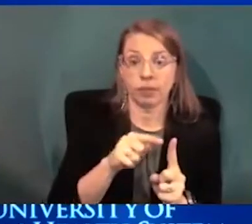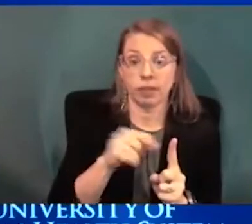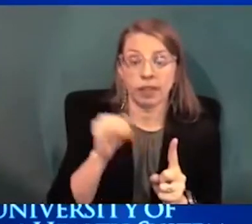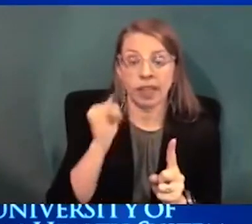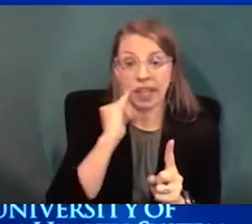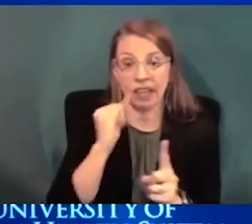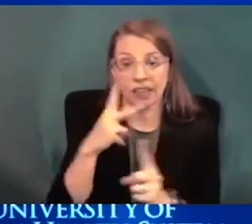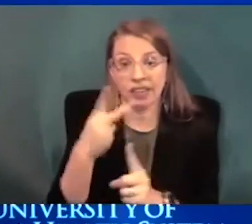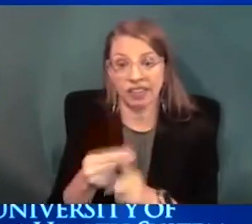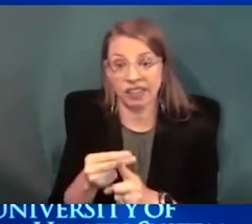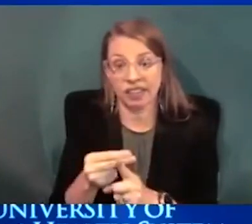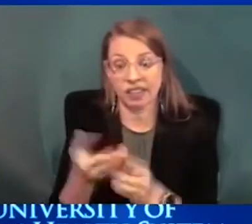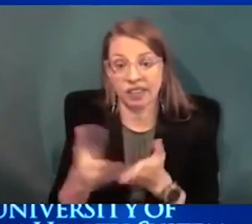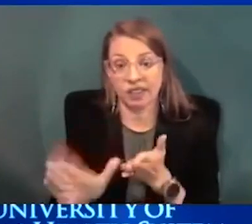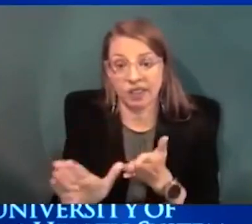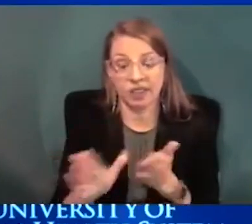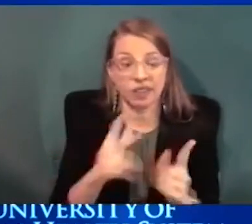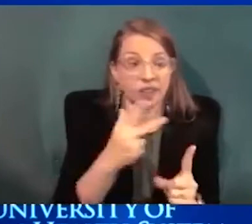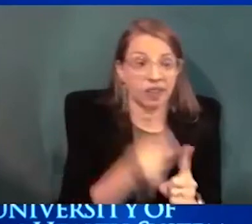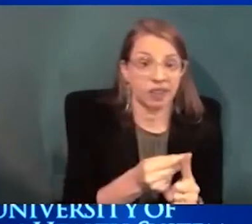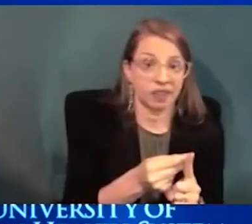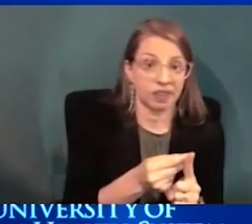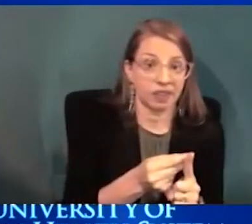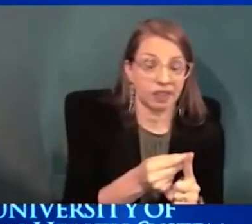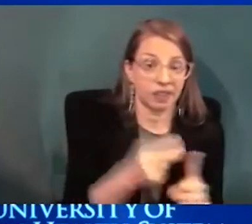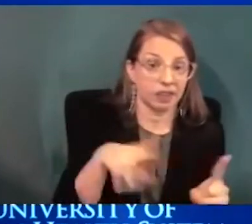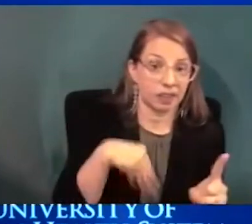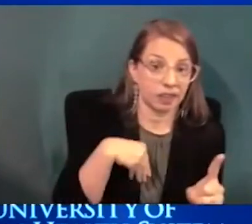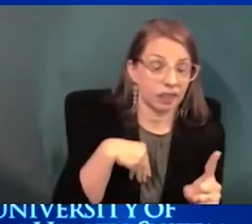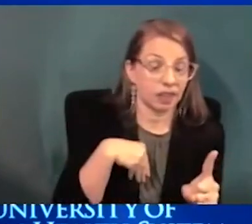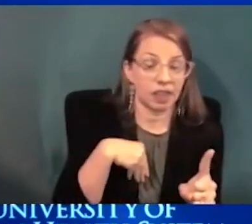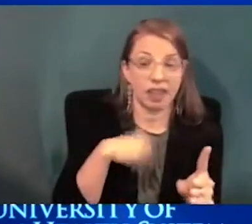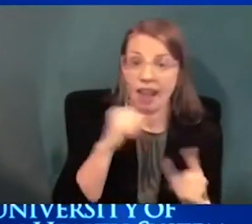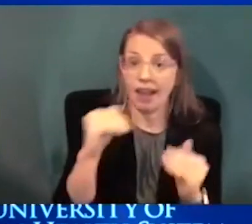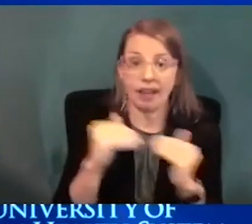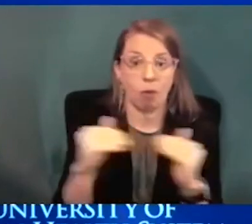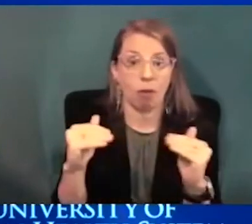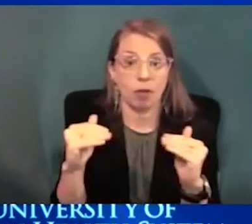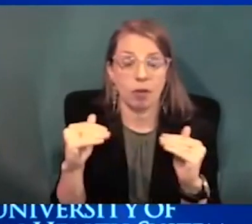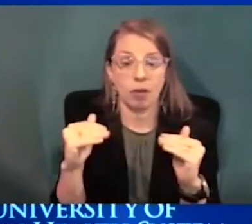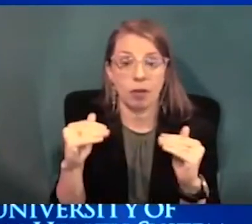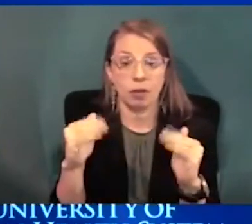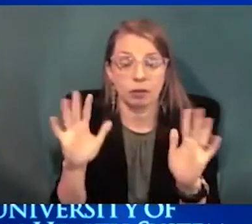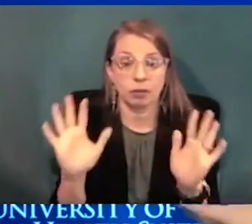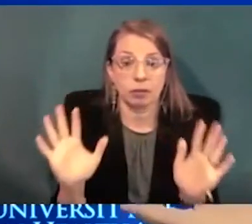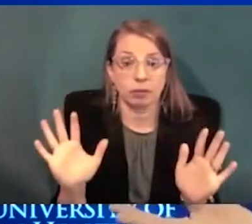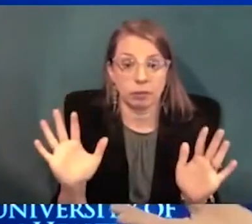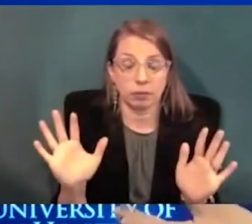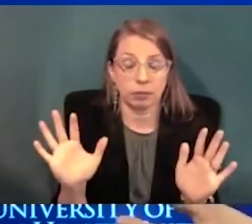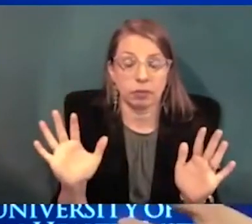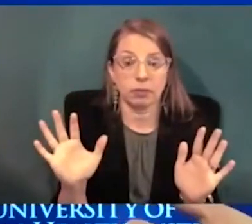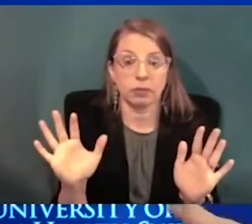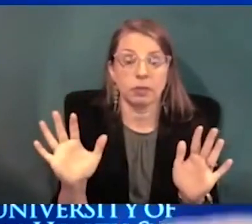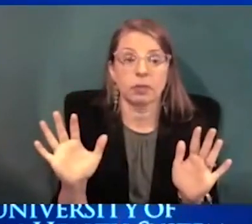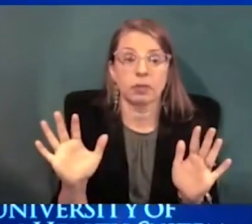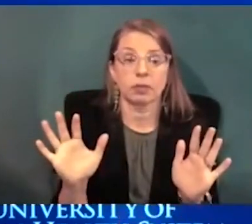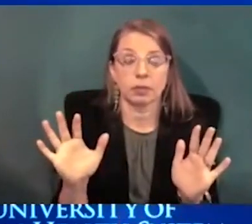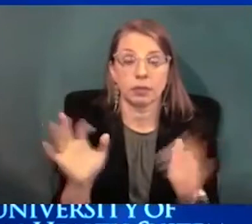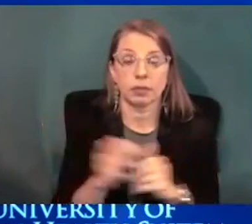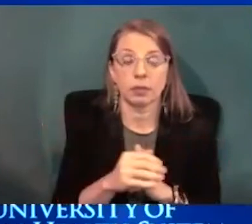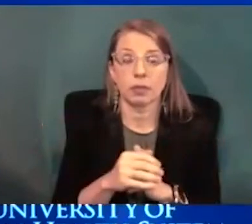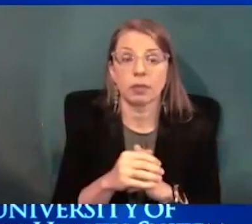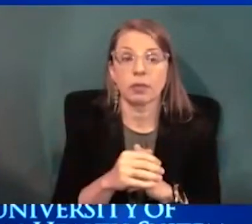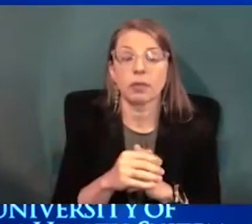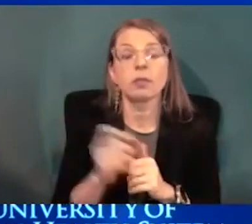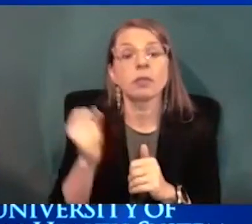No, that is not correct. It is not an equal gamble. And I don't want to present it like it's an equal gamble because, as we've heard from our two guests today, it